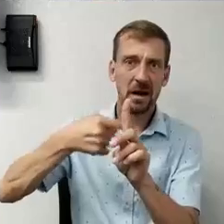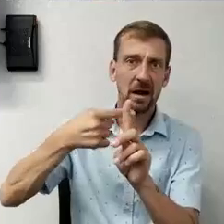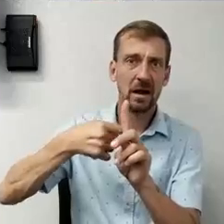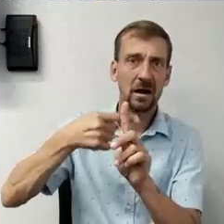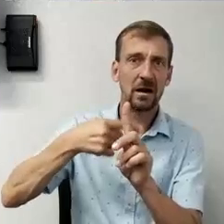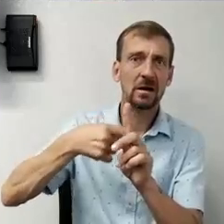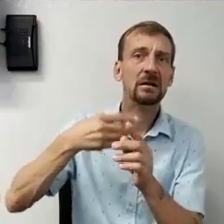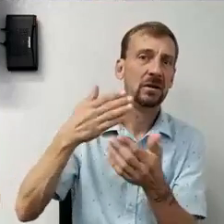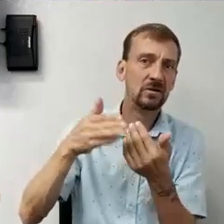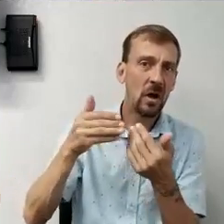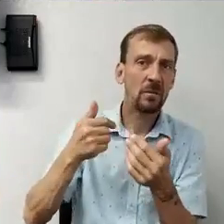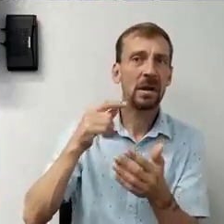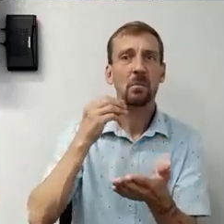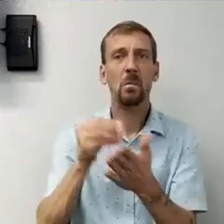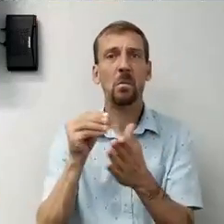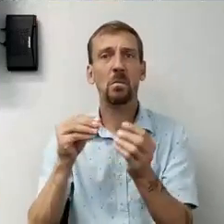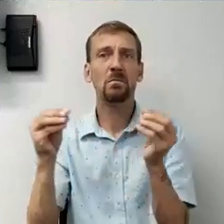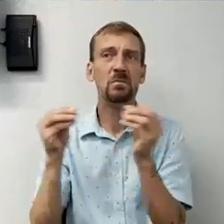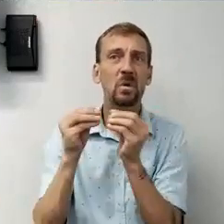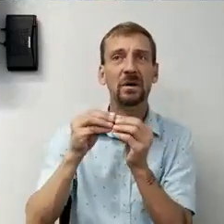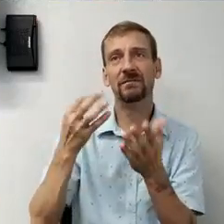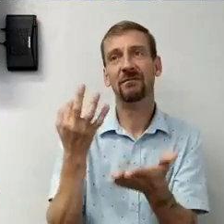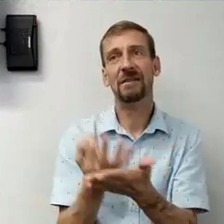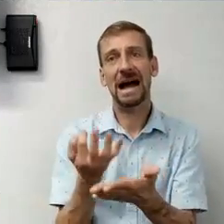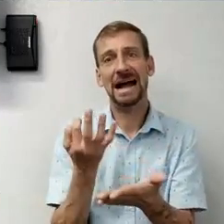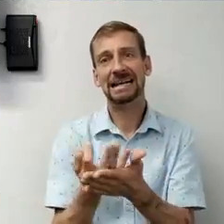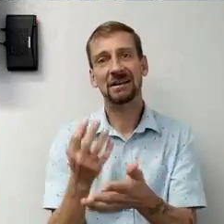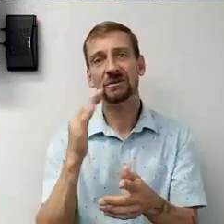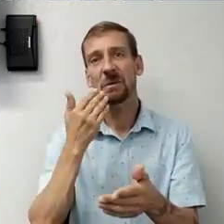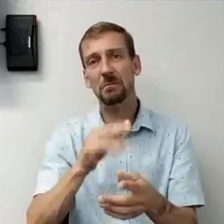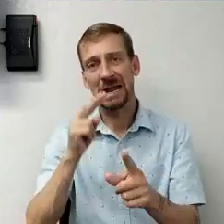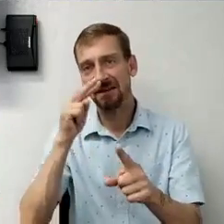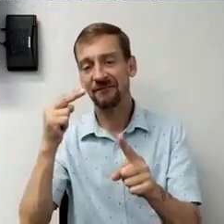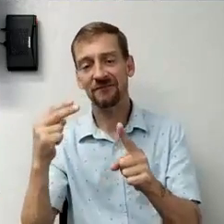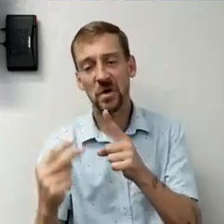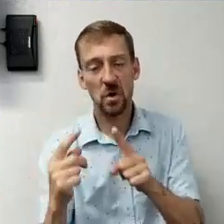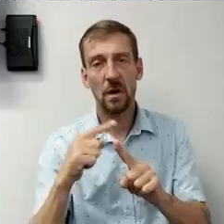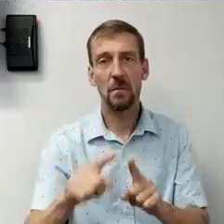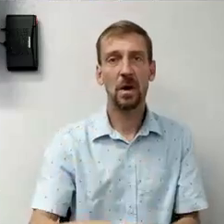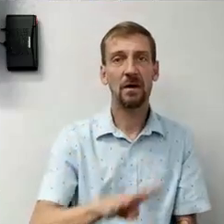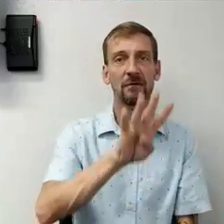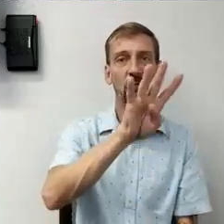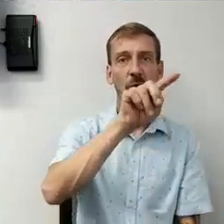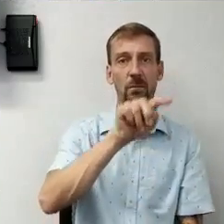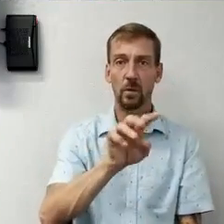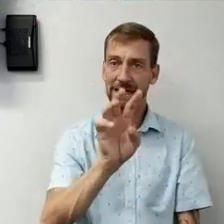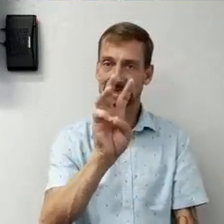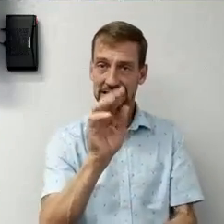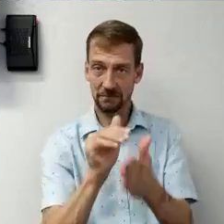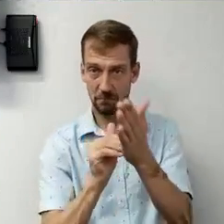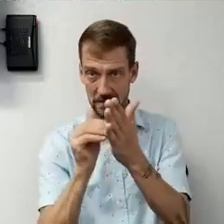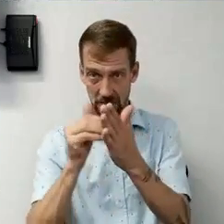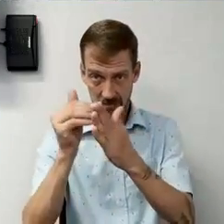of the doldrums from a financial performance standpoint. But 4.6 million.